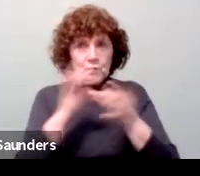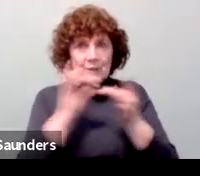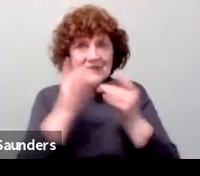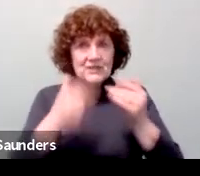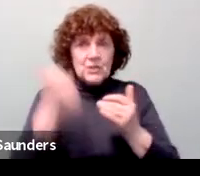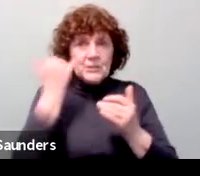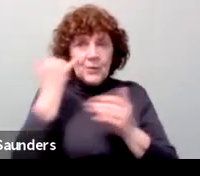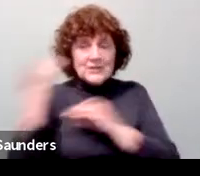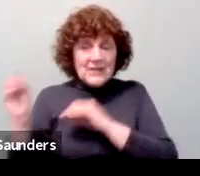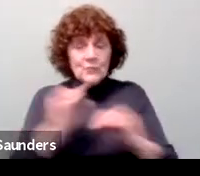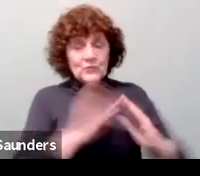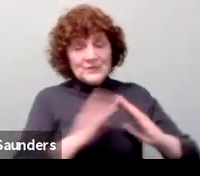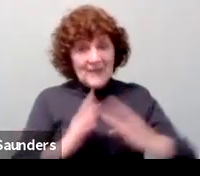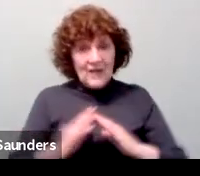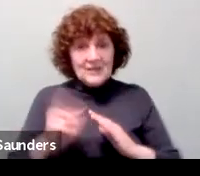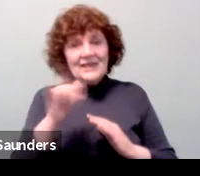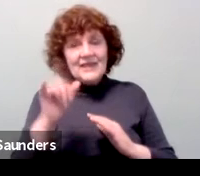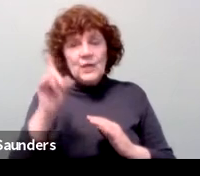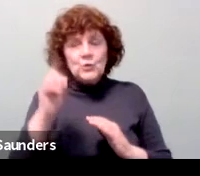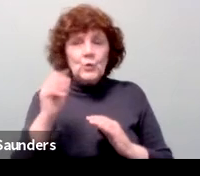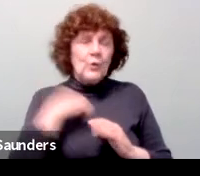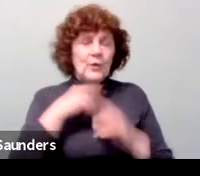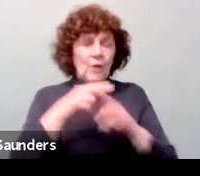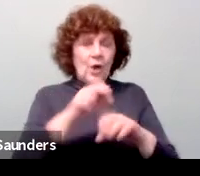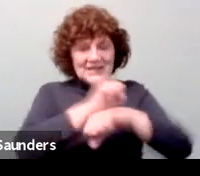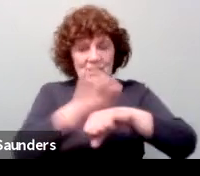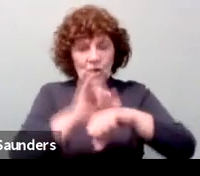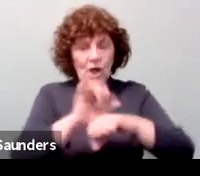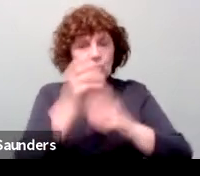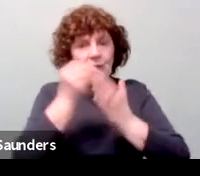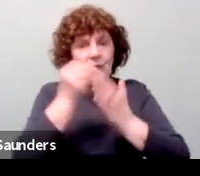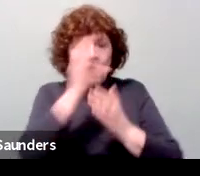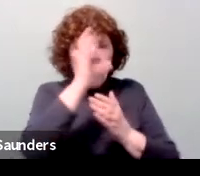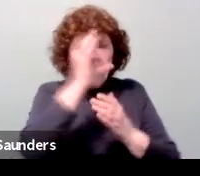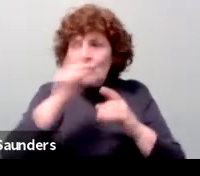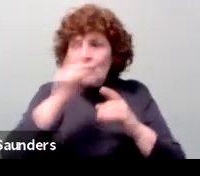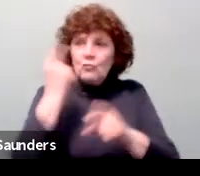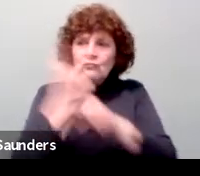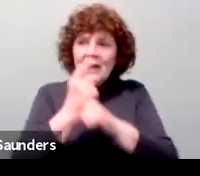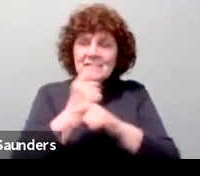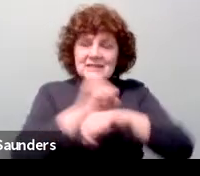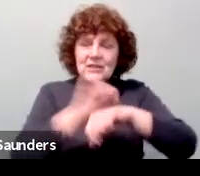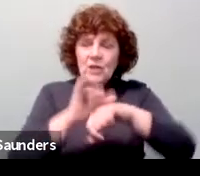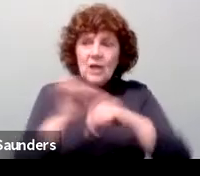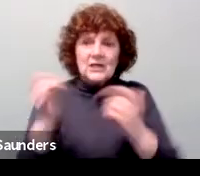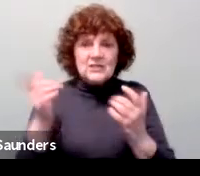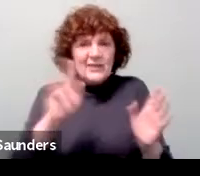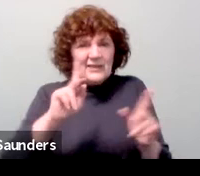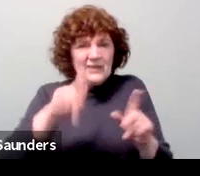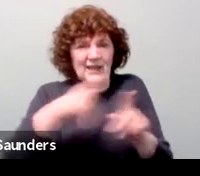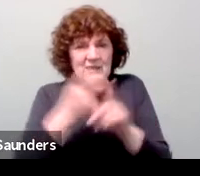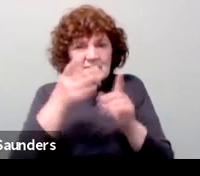community like to call shul shopping. And before they went shul shopping, because they're the organized sort that becomes a Jewish